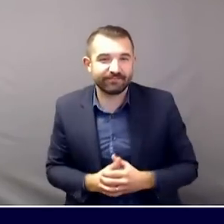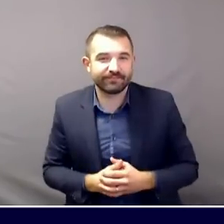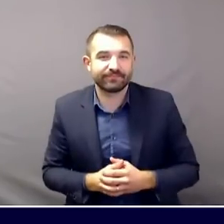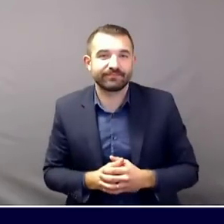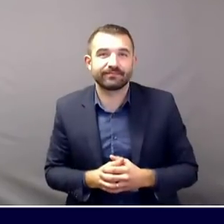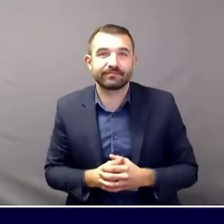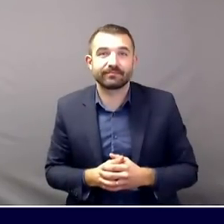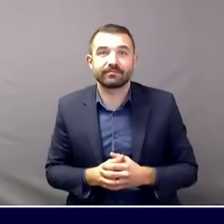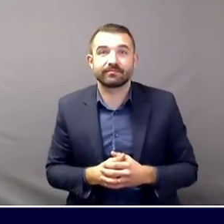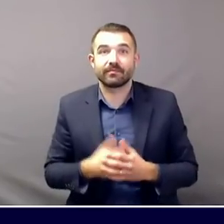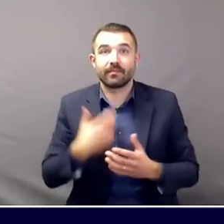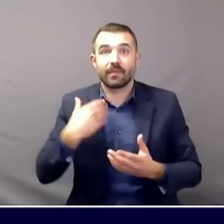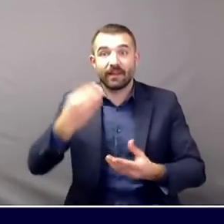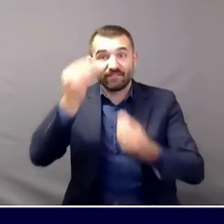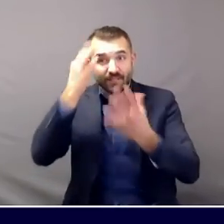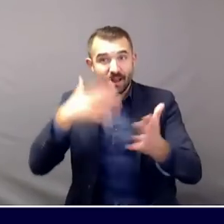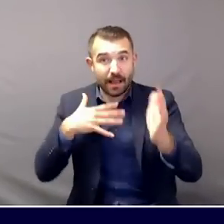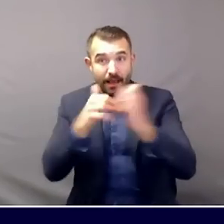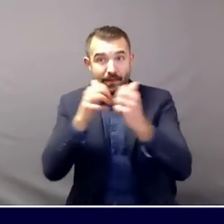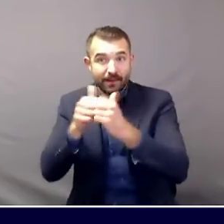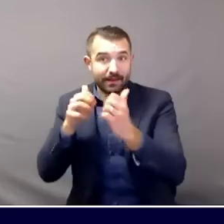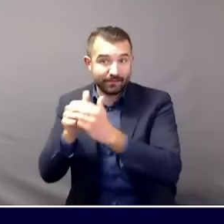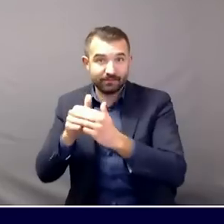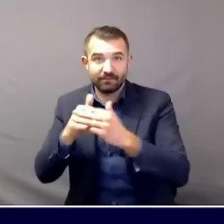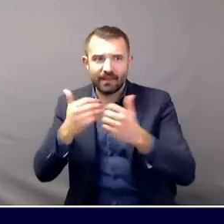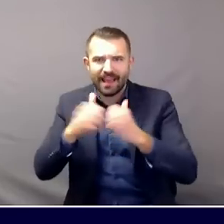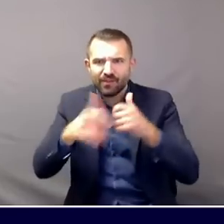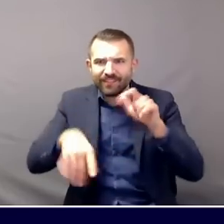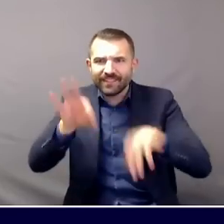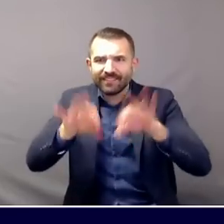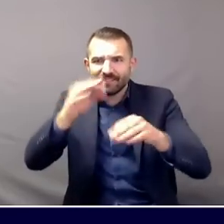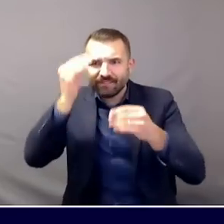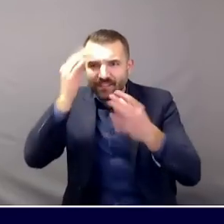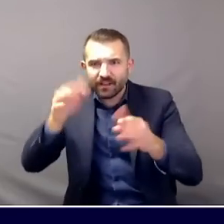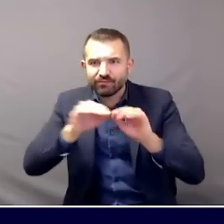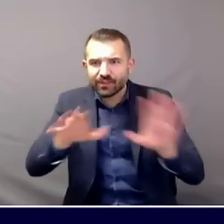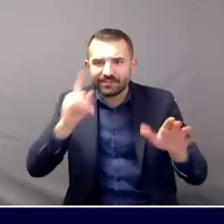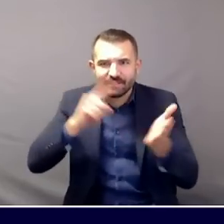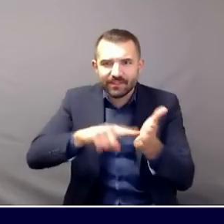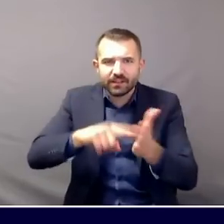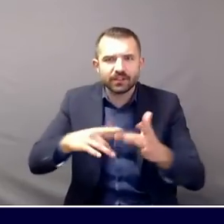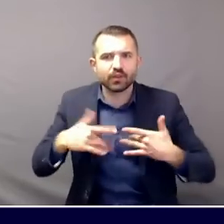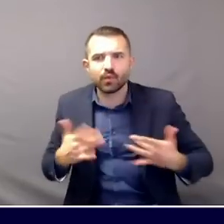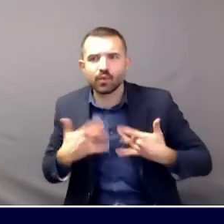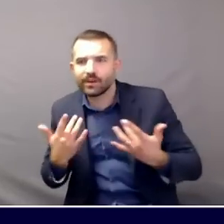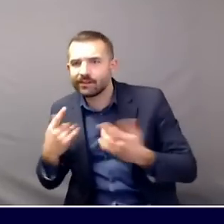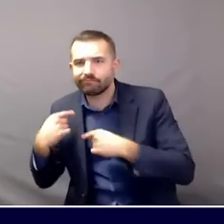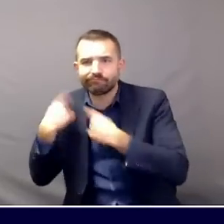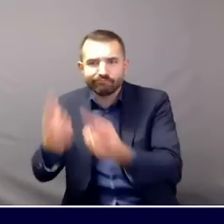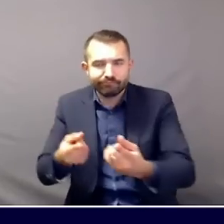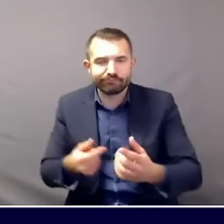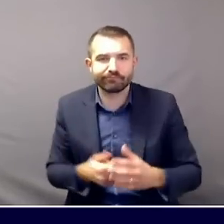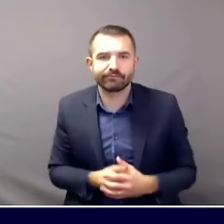everyone updated as we detect more outbreak situations and our investigations into them continue.